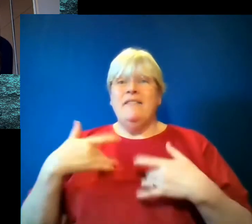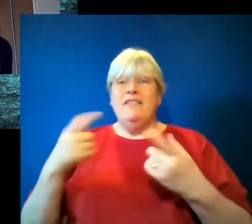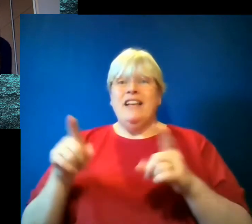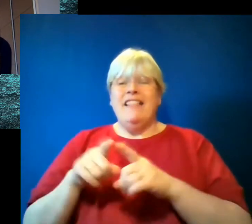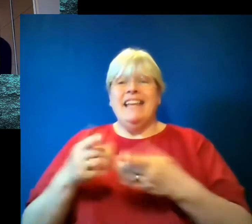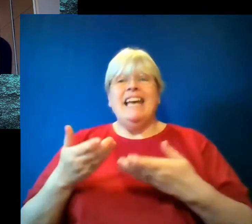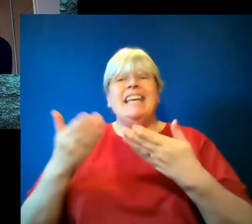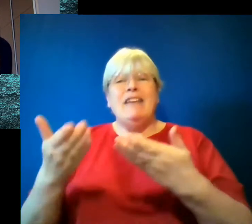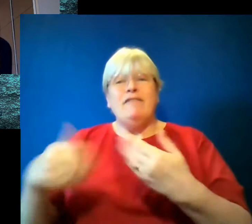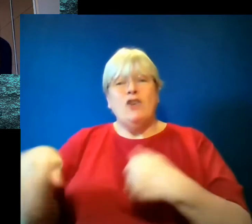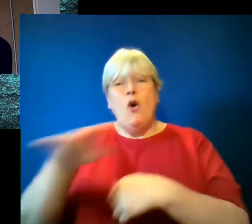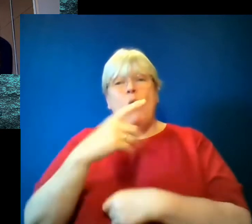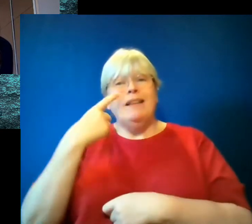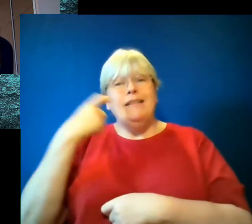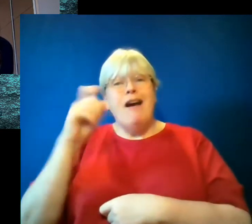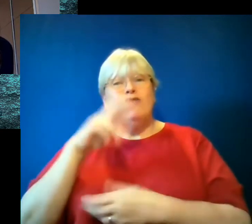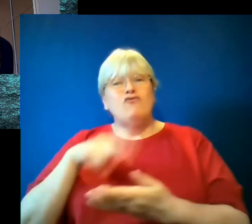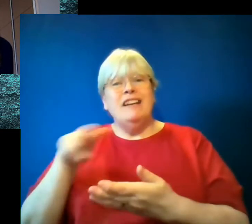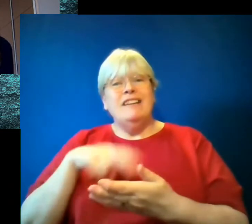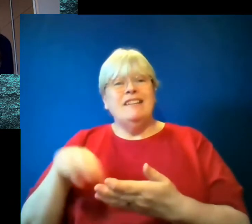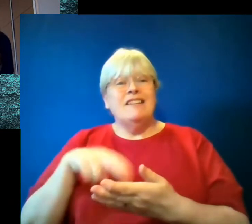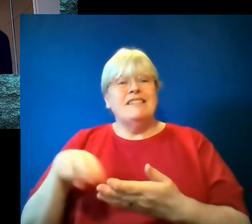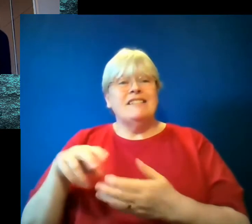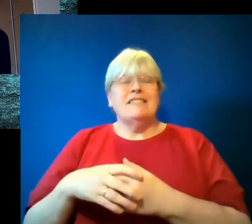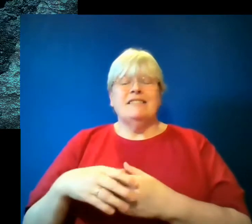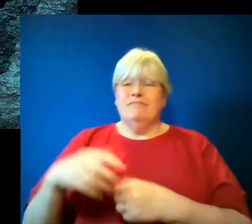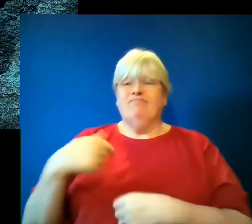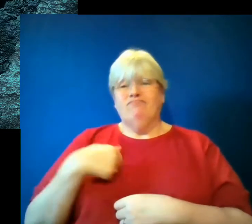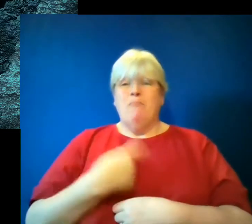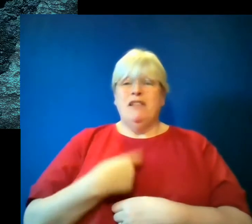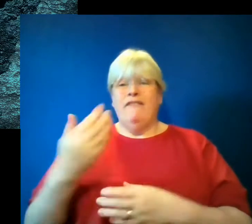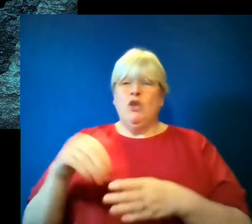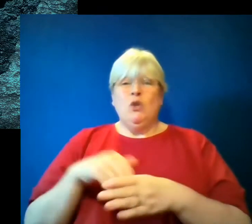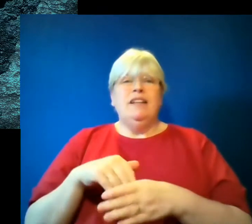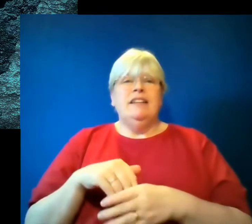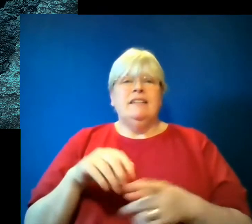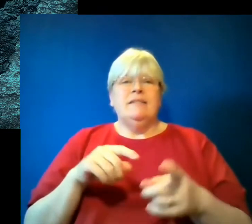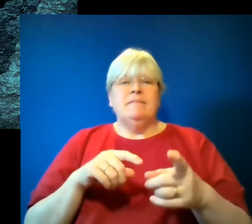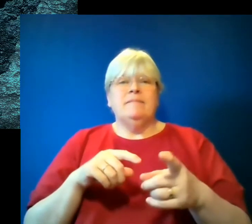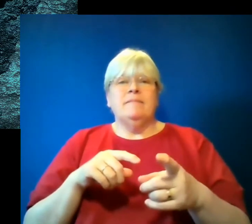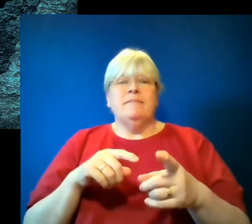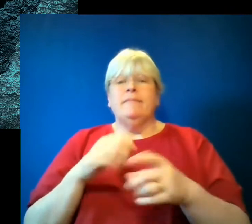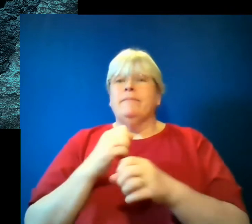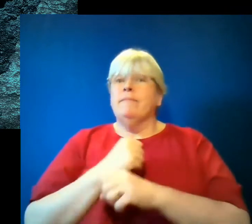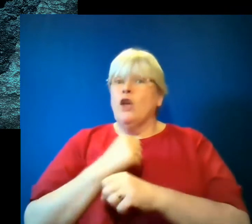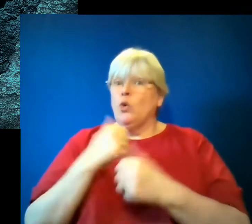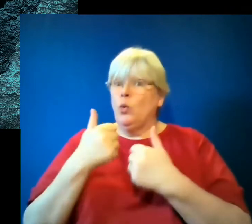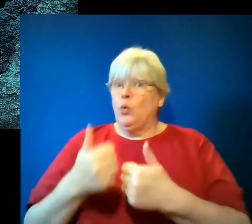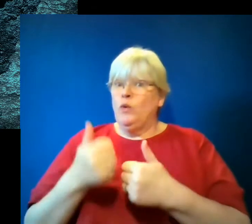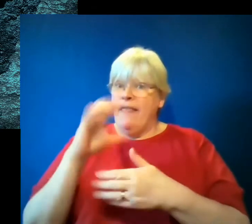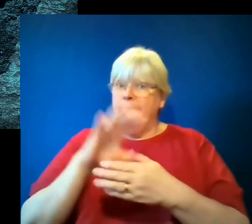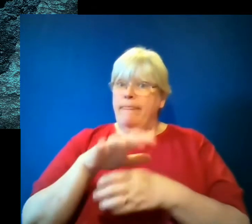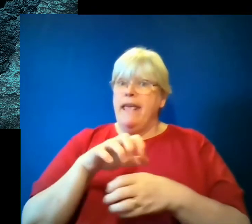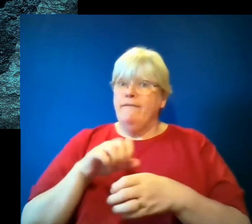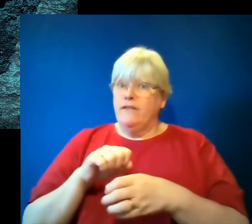young readers. I count myself as a young reader, but I have to say. So here we are. Here we've got the Good Thieves. And